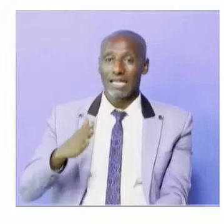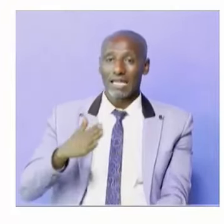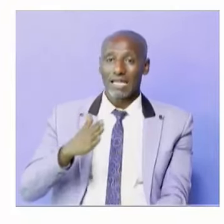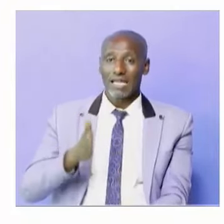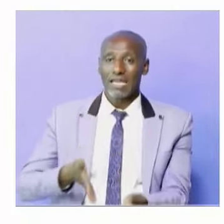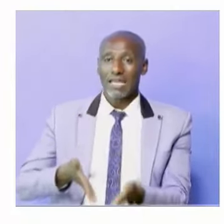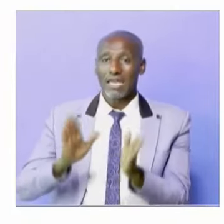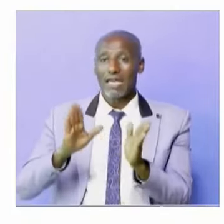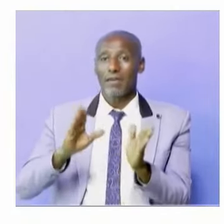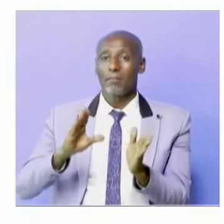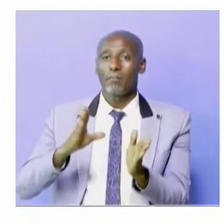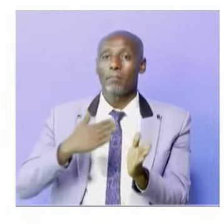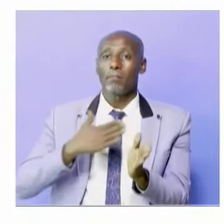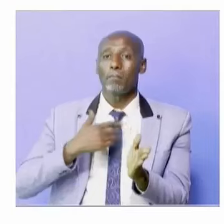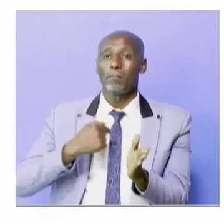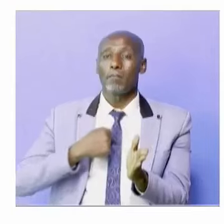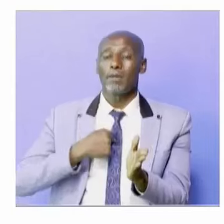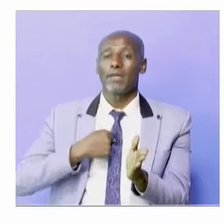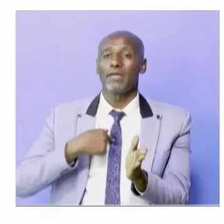let me introduce.